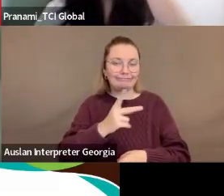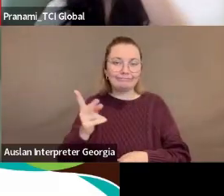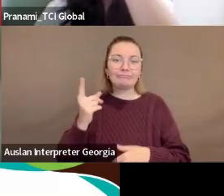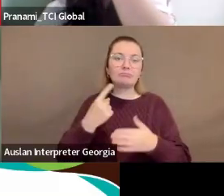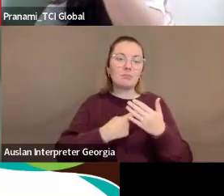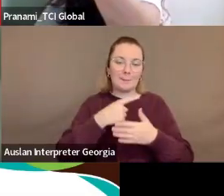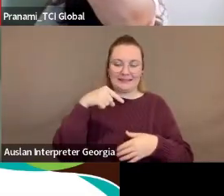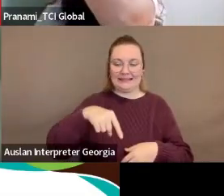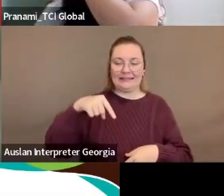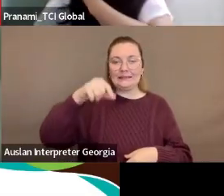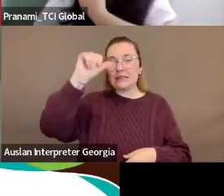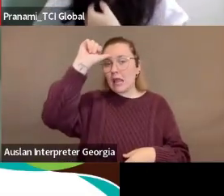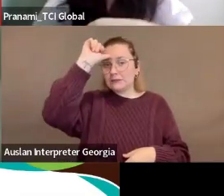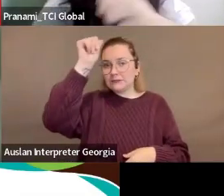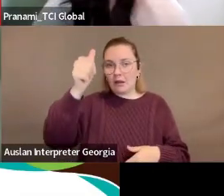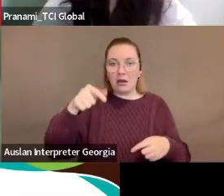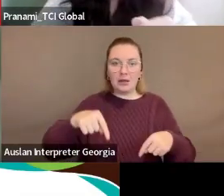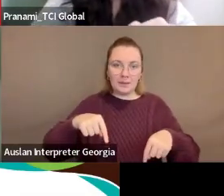happen in India, at least.